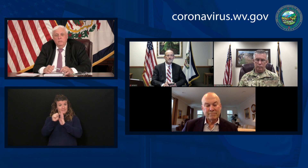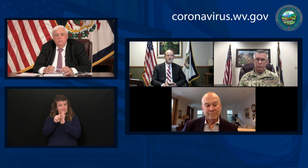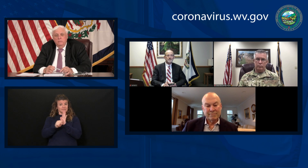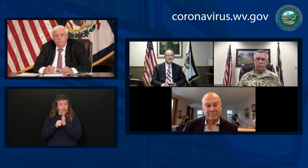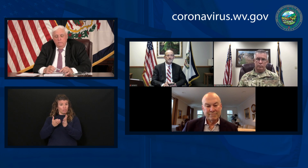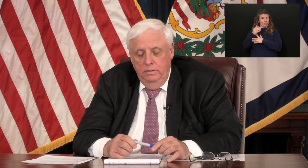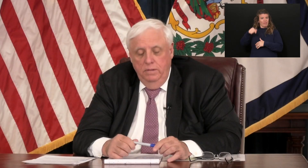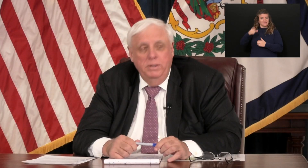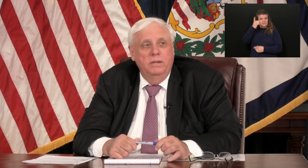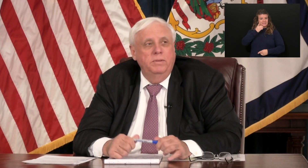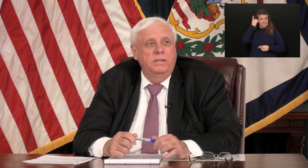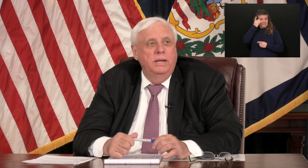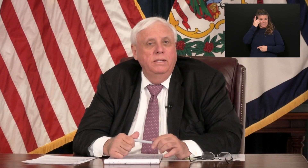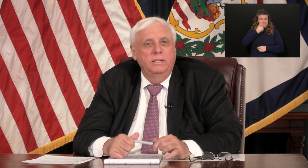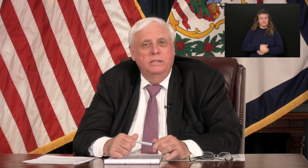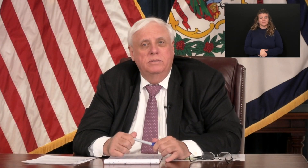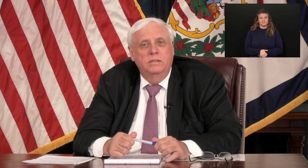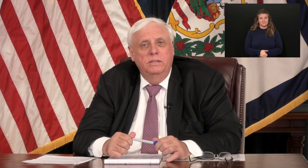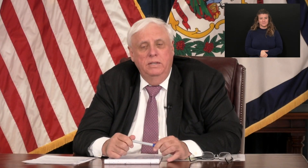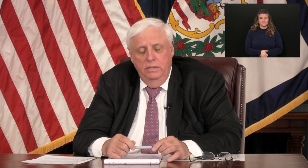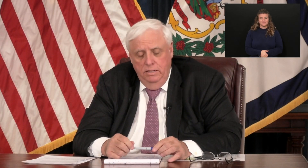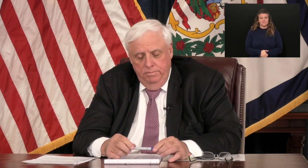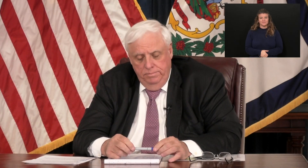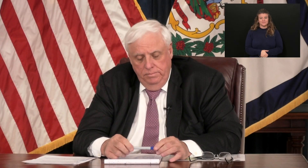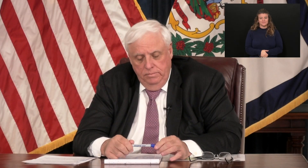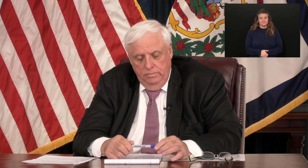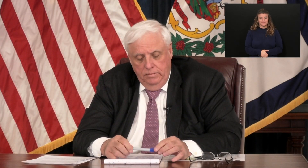Well, let me tell you this.